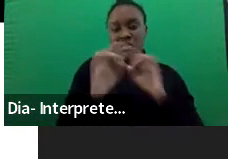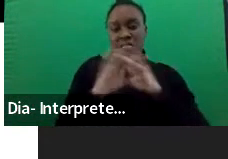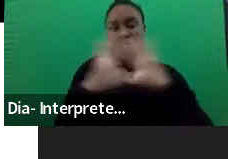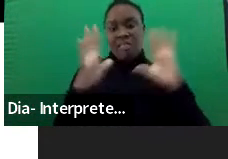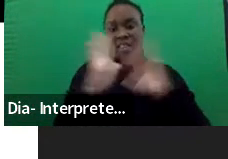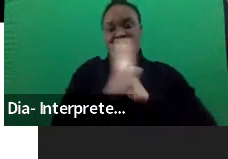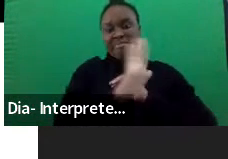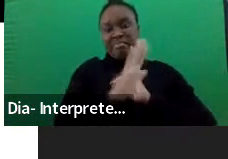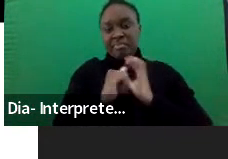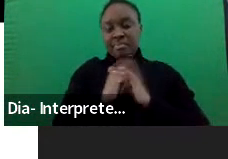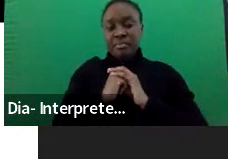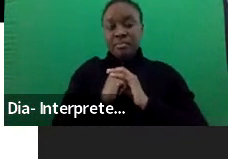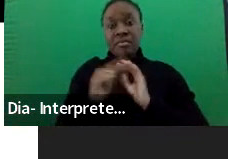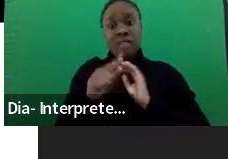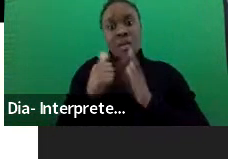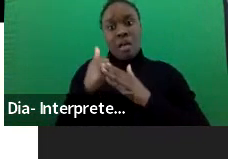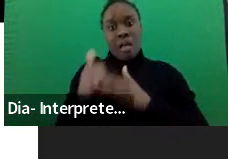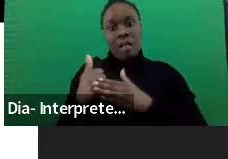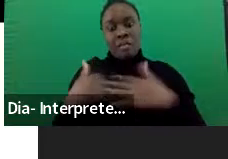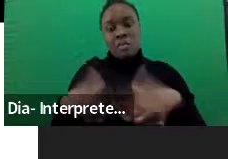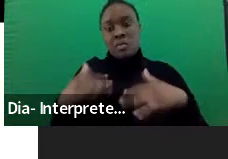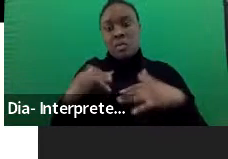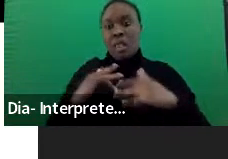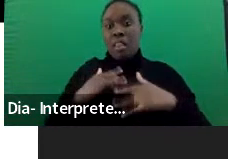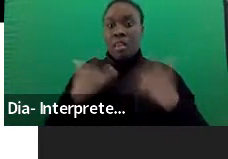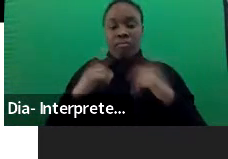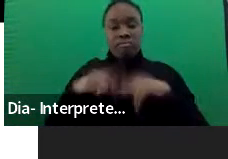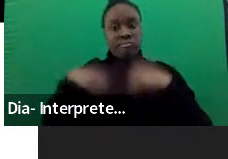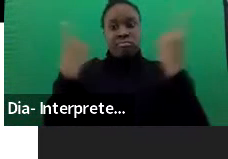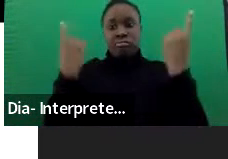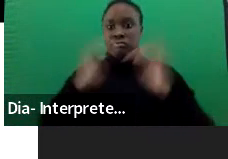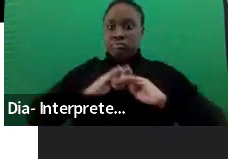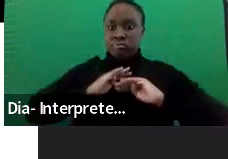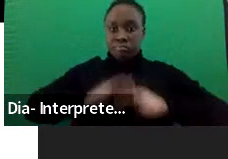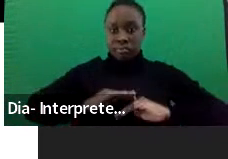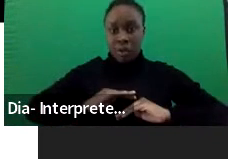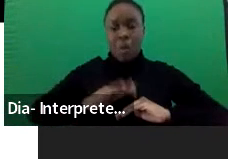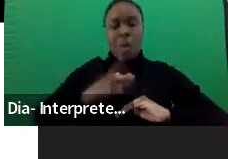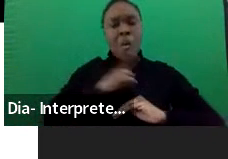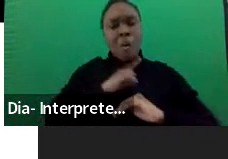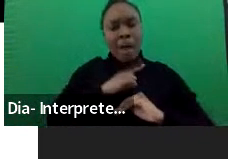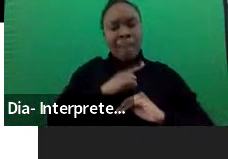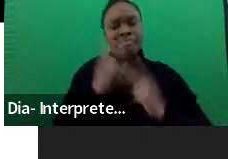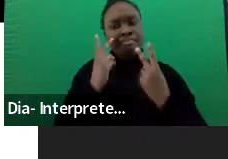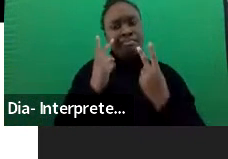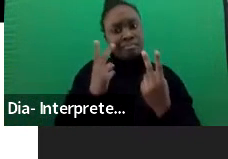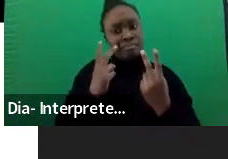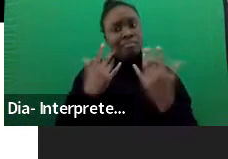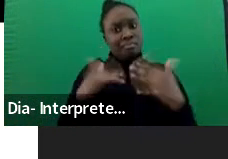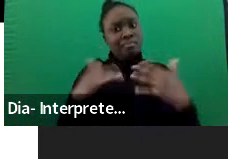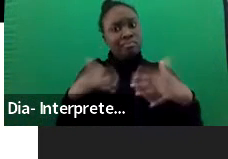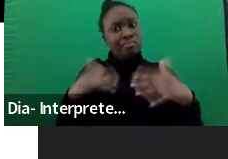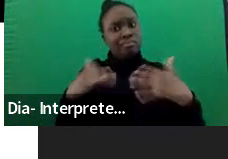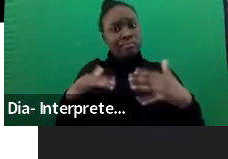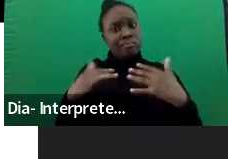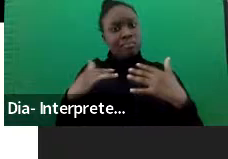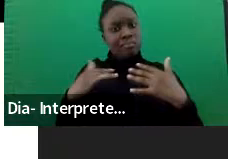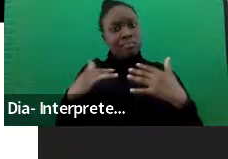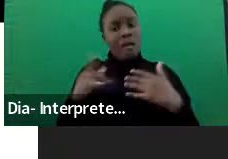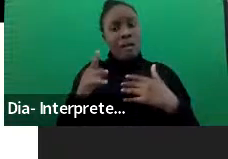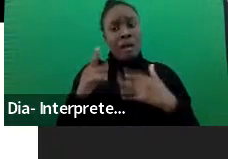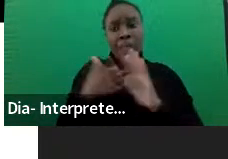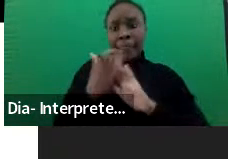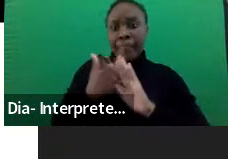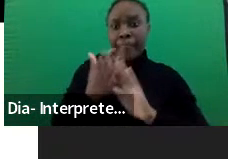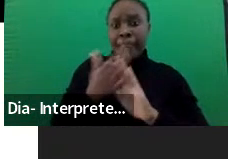made a lot of difference, wherein we saw a very significant improvement on